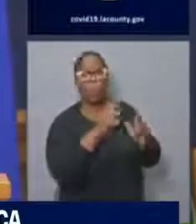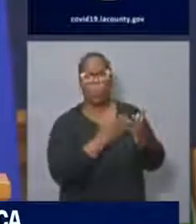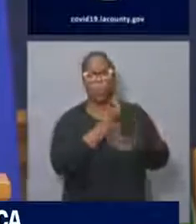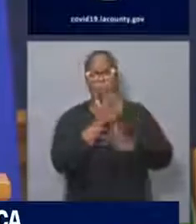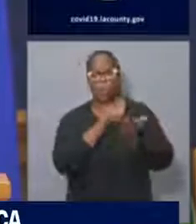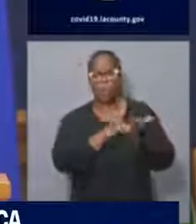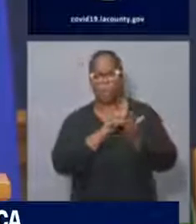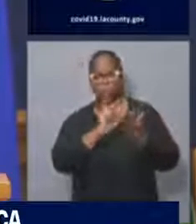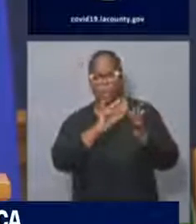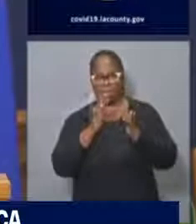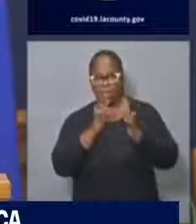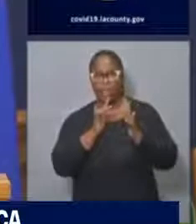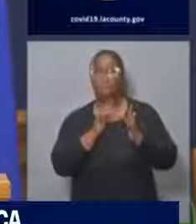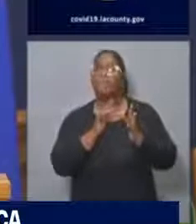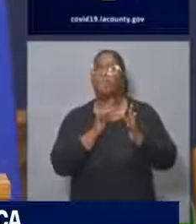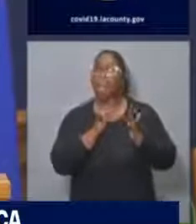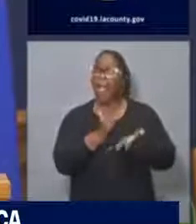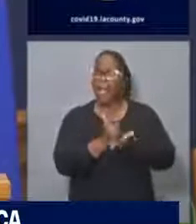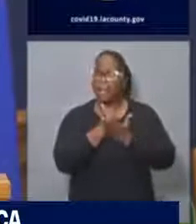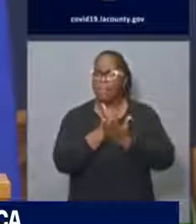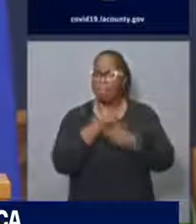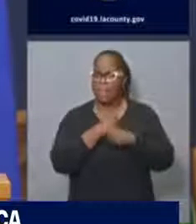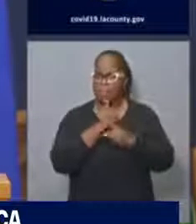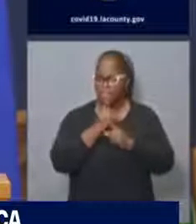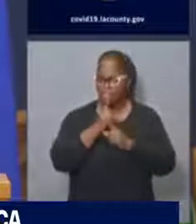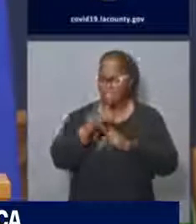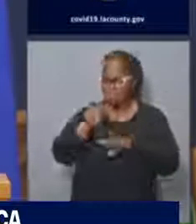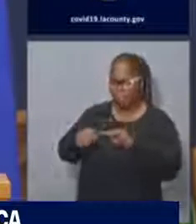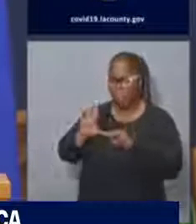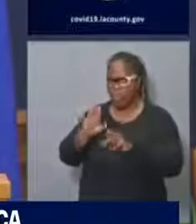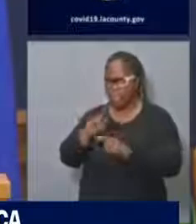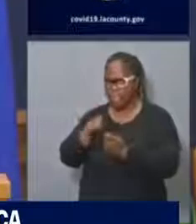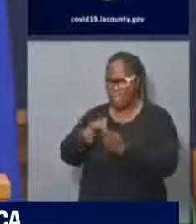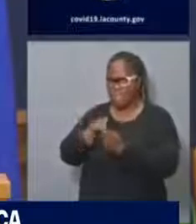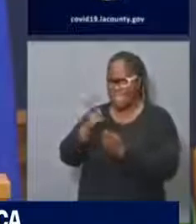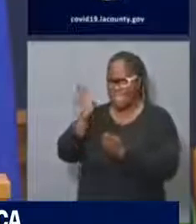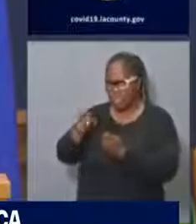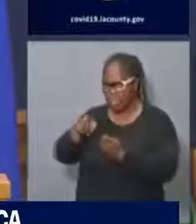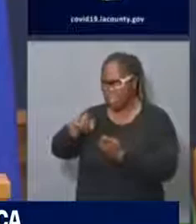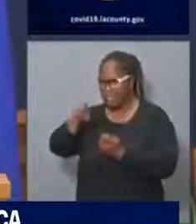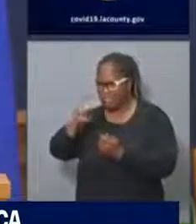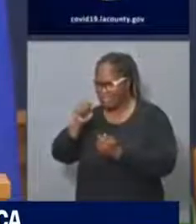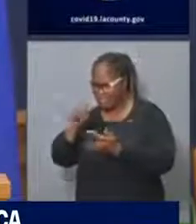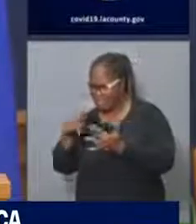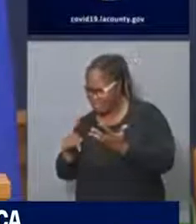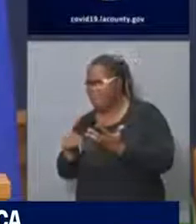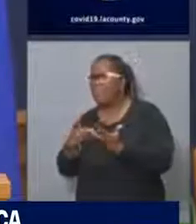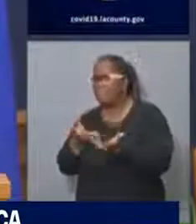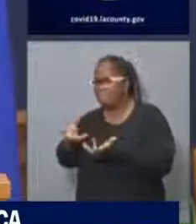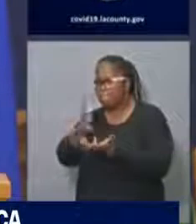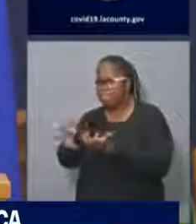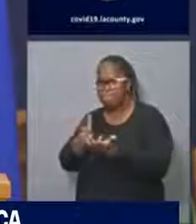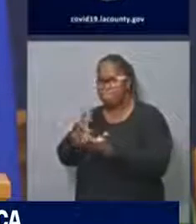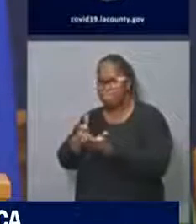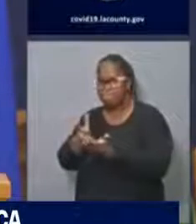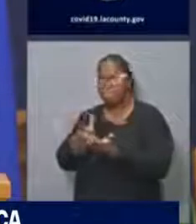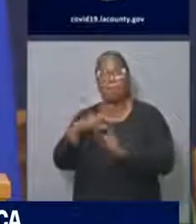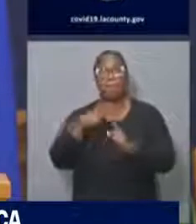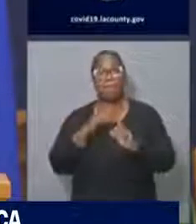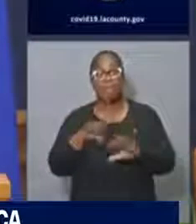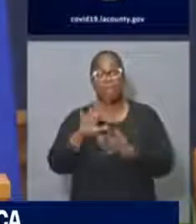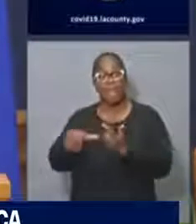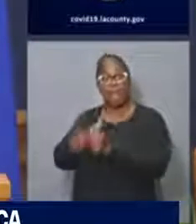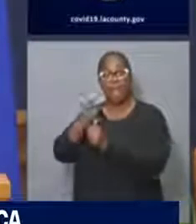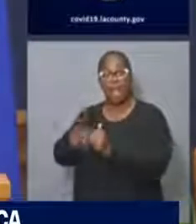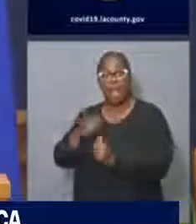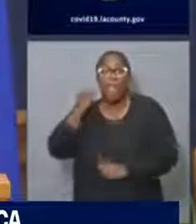helps to assure tailored clinical advice that takes into account your specific history and facilitates good follow-up in case of a positive test